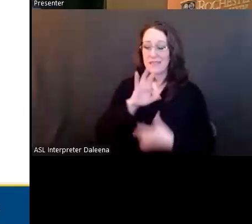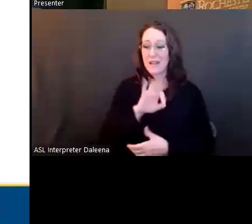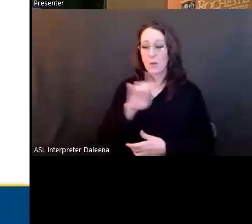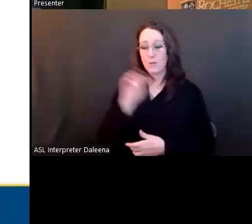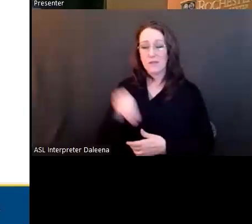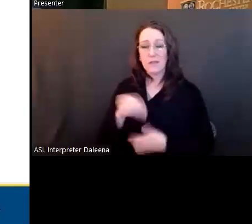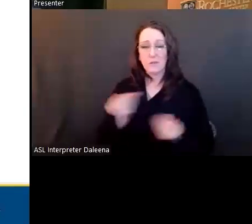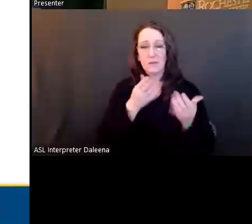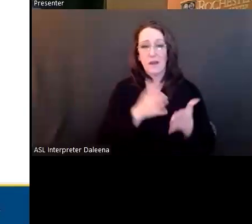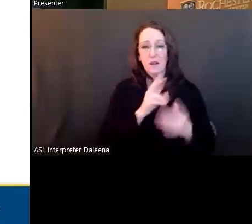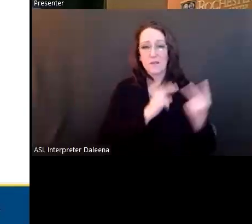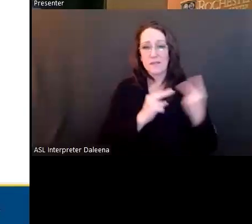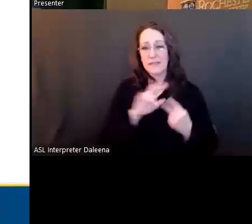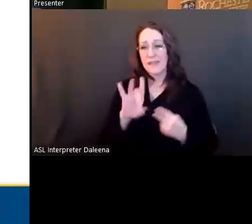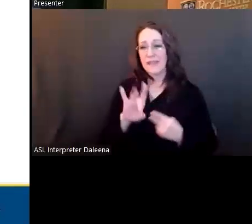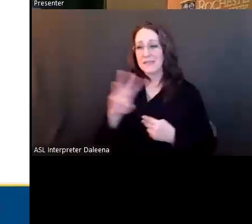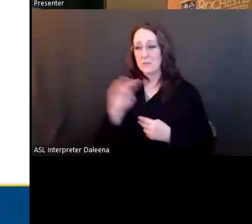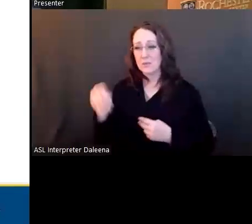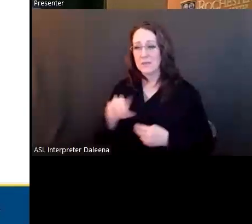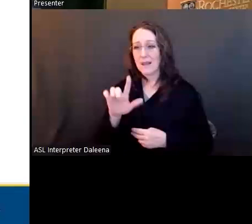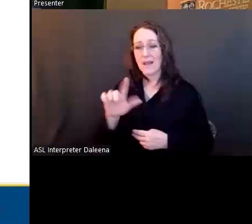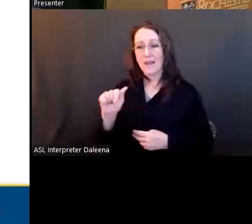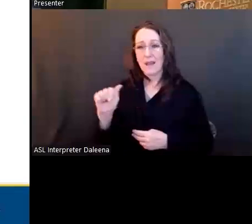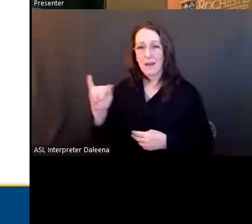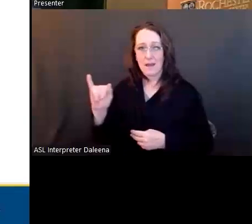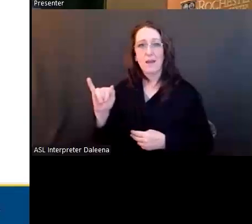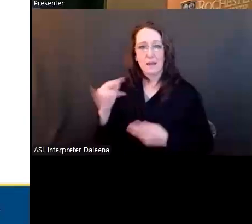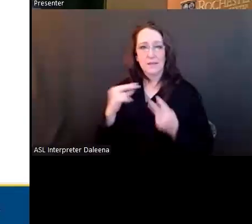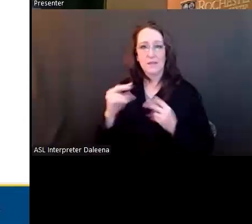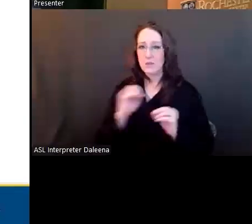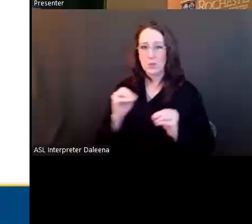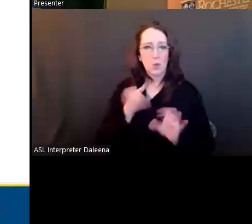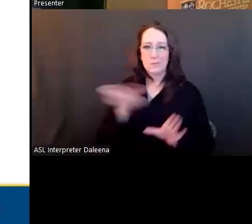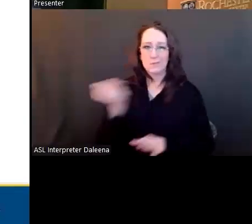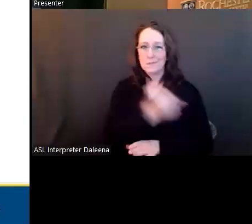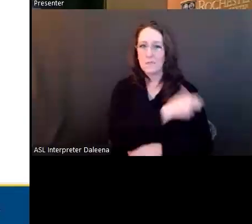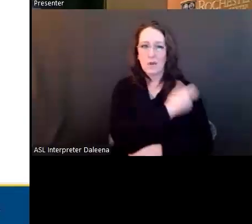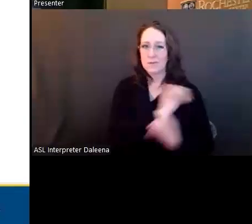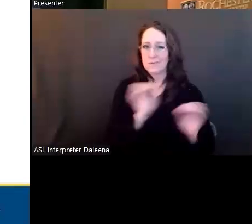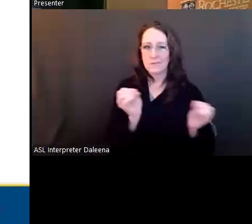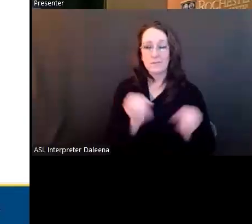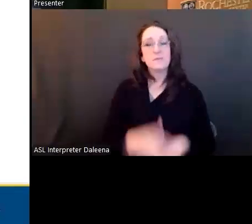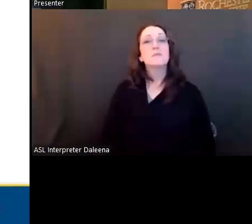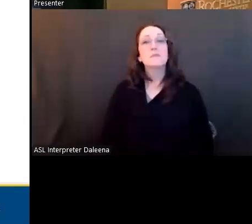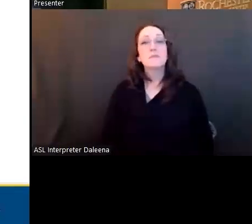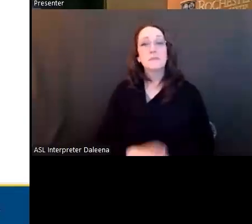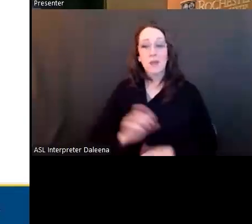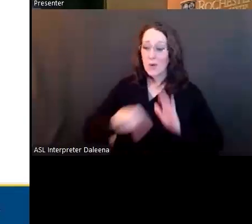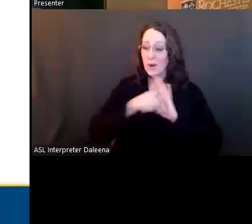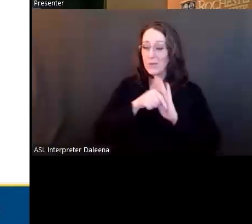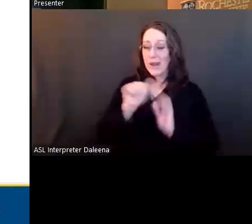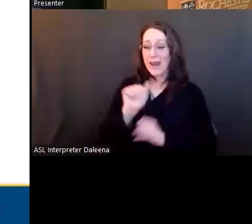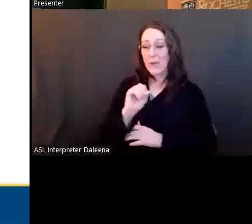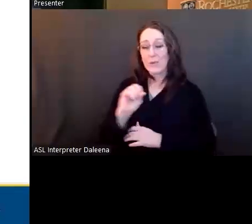and 86% of LAI visits, with no psychiatric hospitalizations. He's now set to graduate AOT